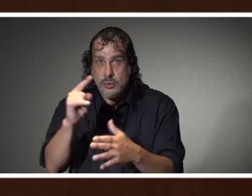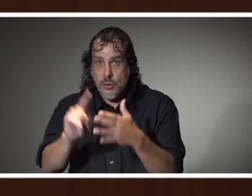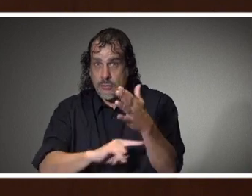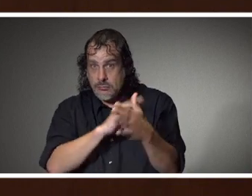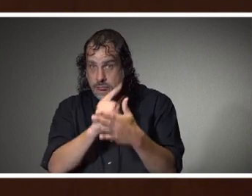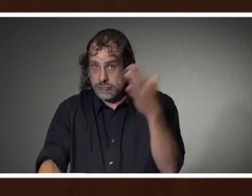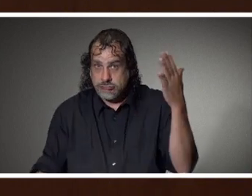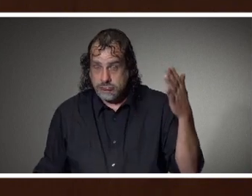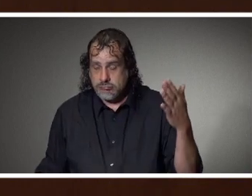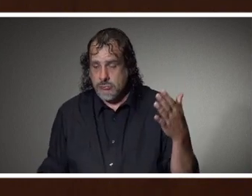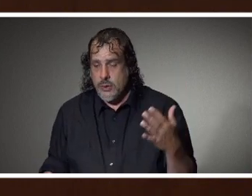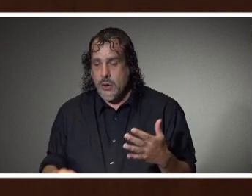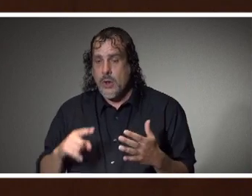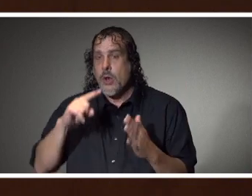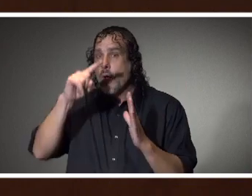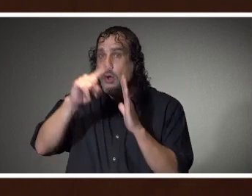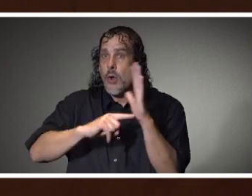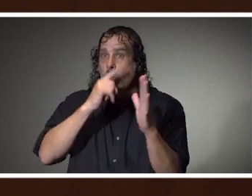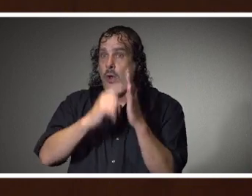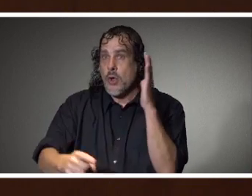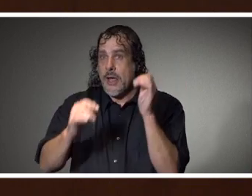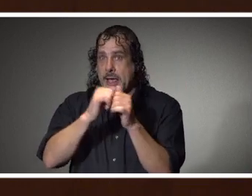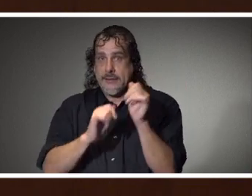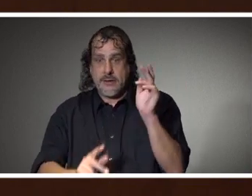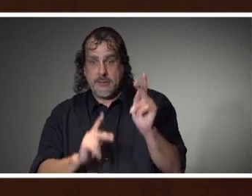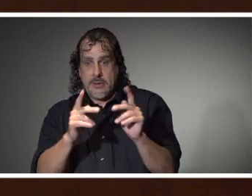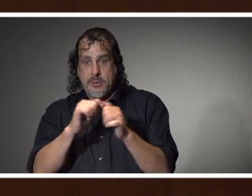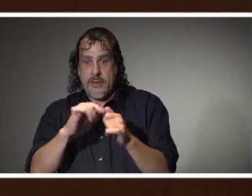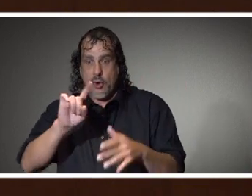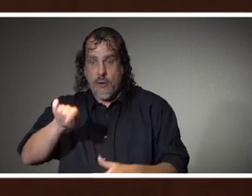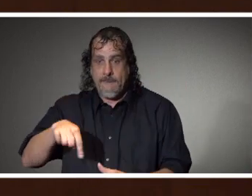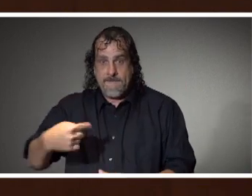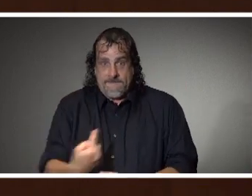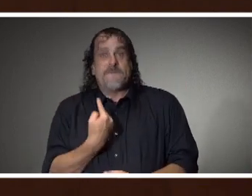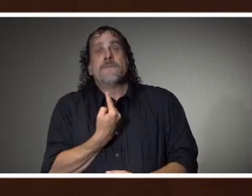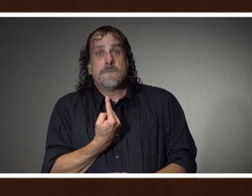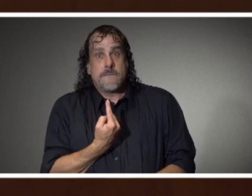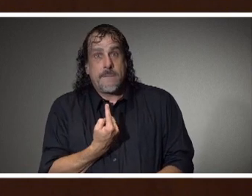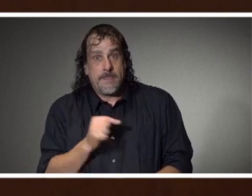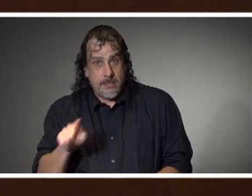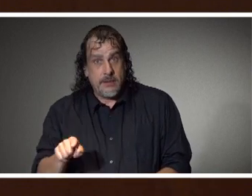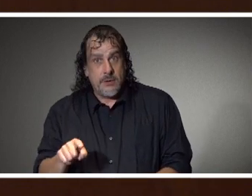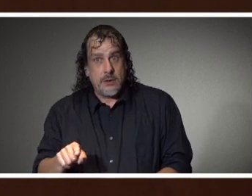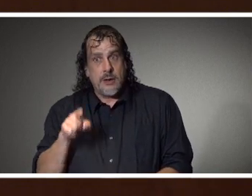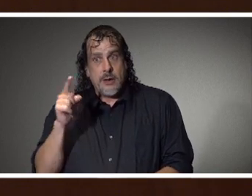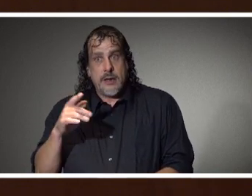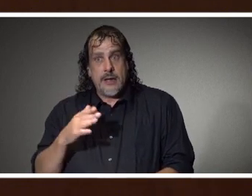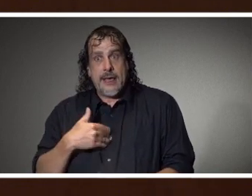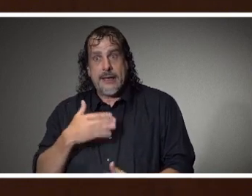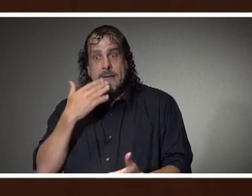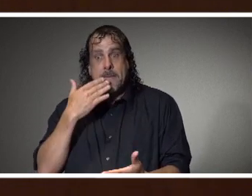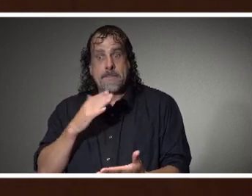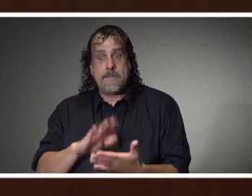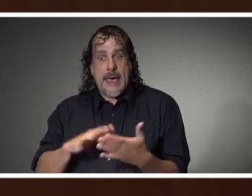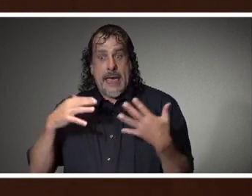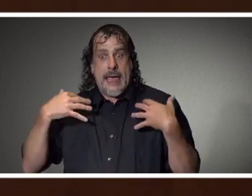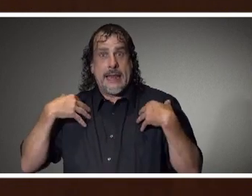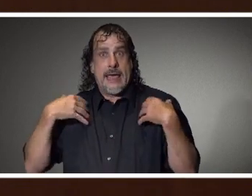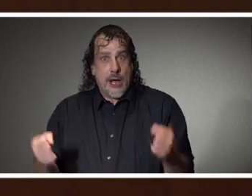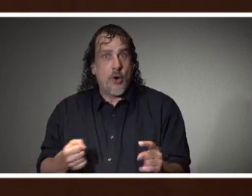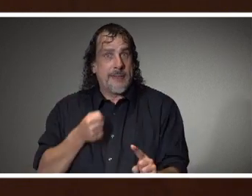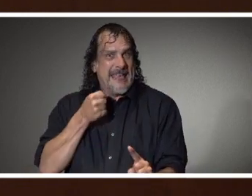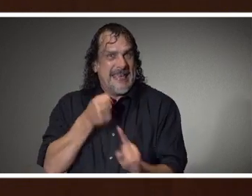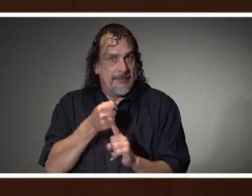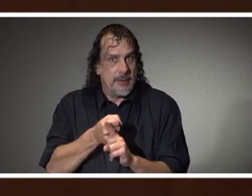racism as it is understood by those who are offended, it has very bad health impacts. It worsens